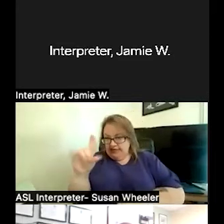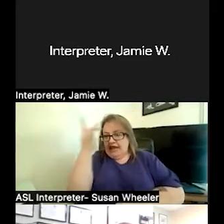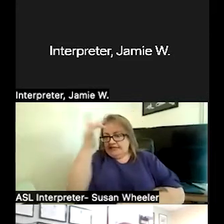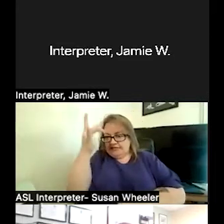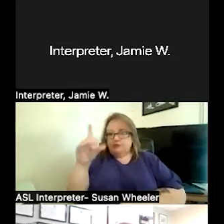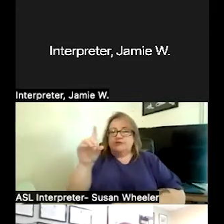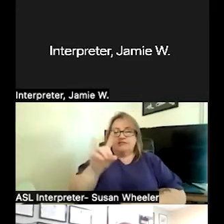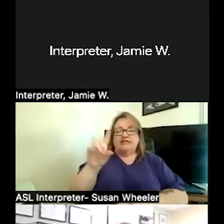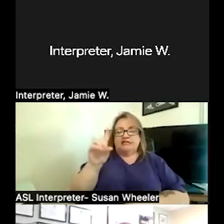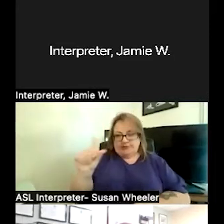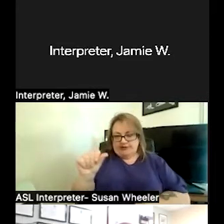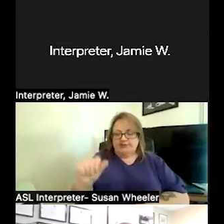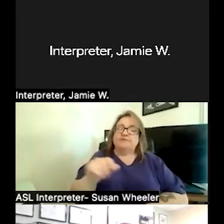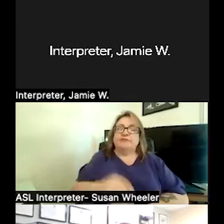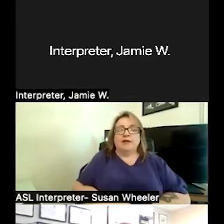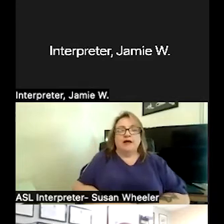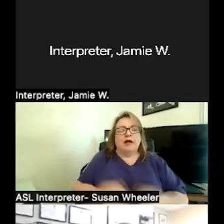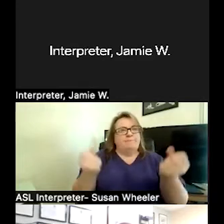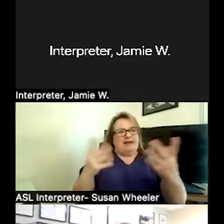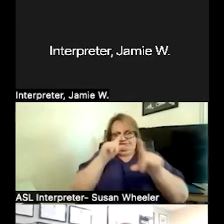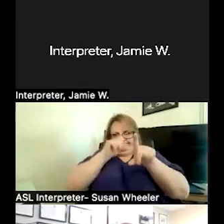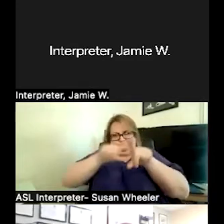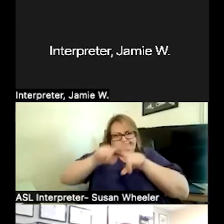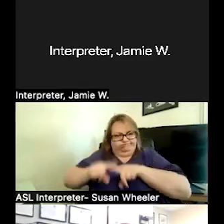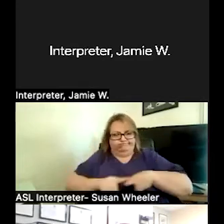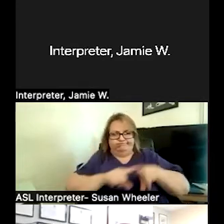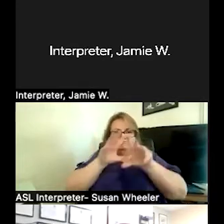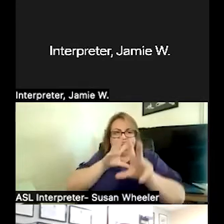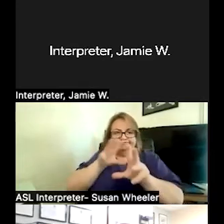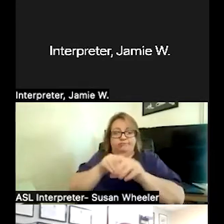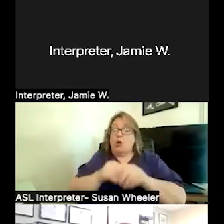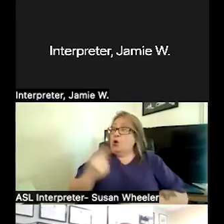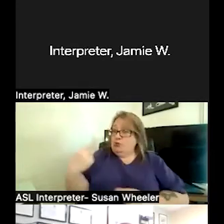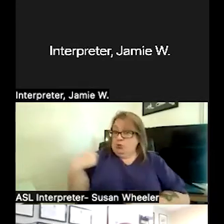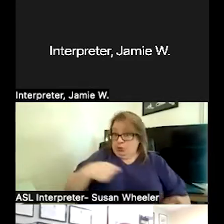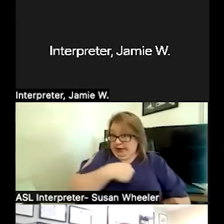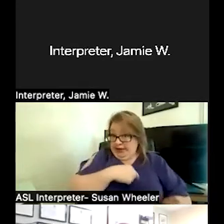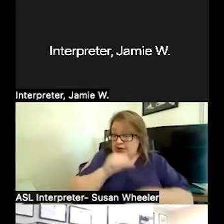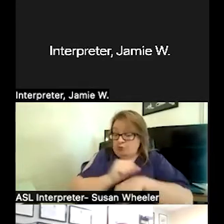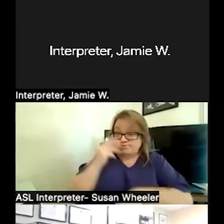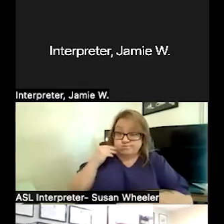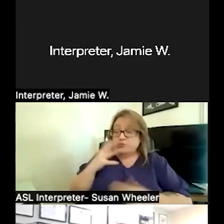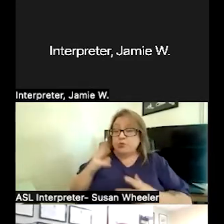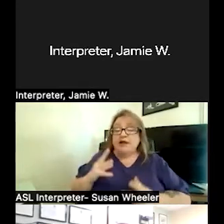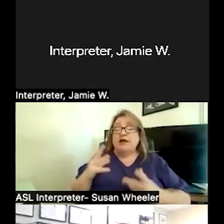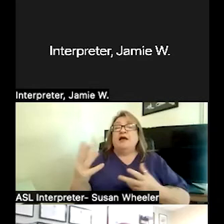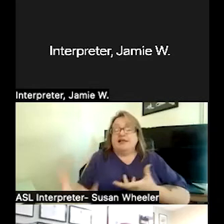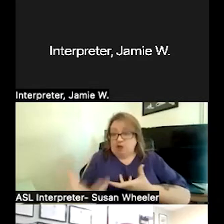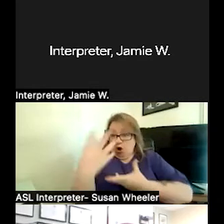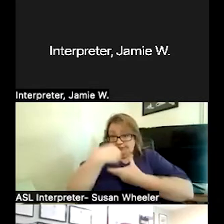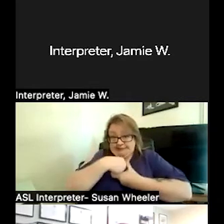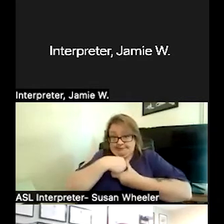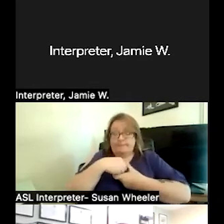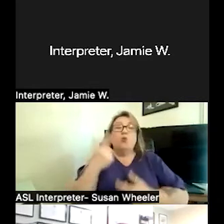And there's many different disorders. One of the things that we've worked with is autism. One of